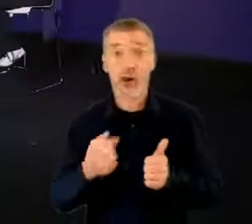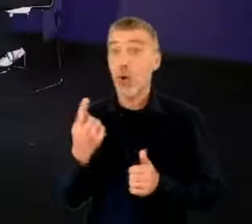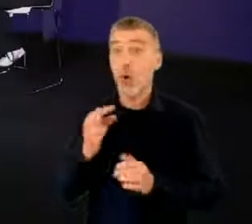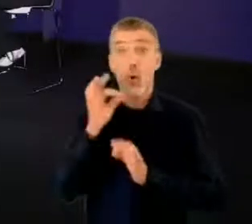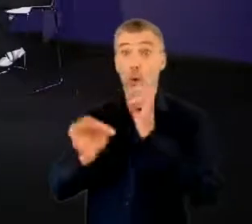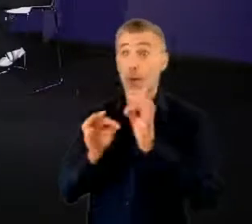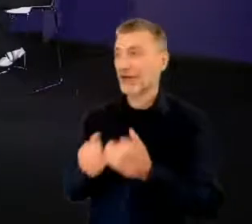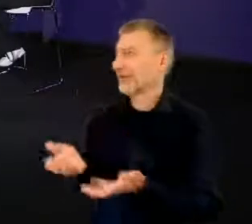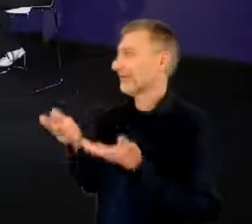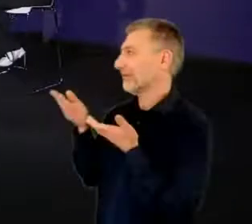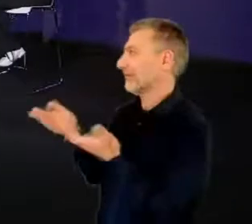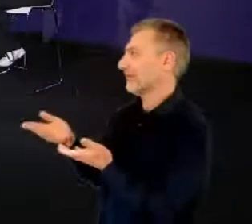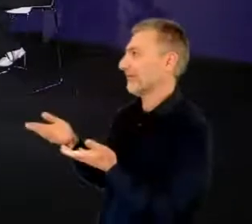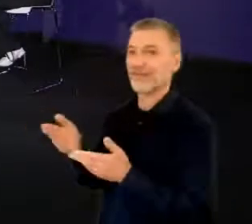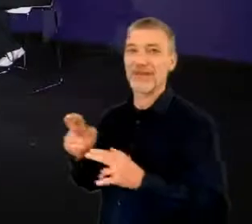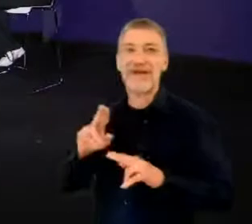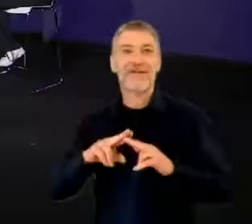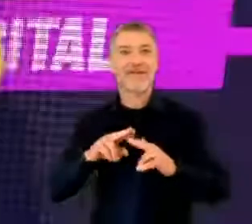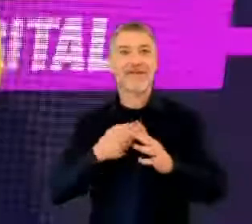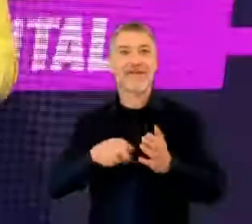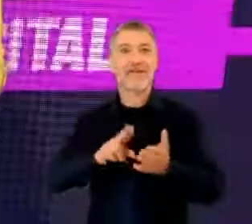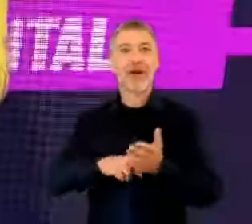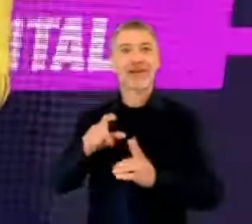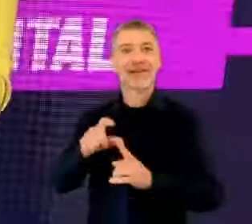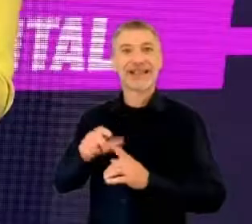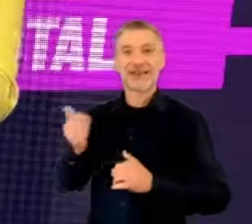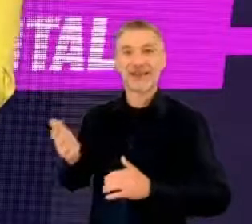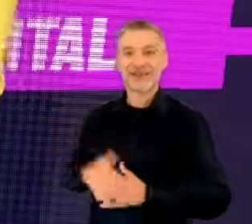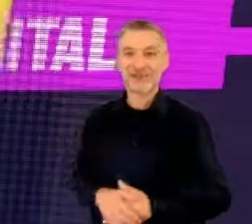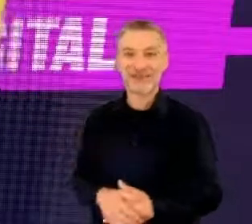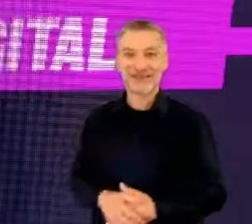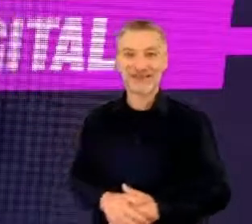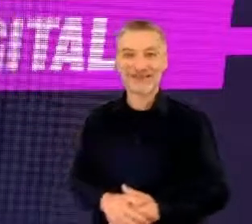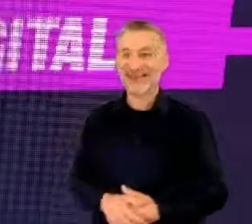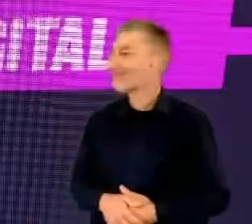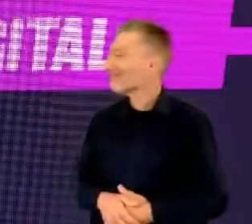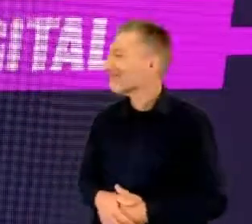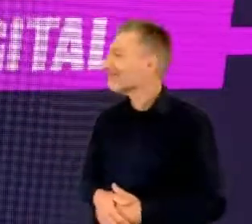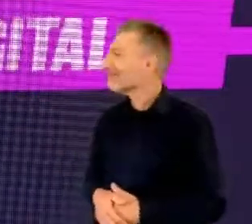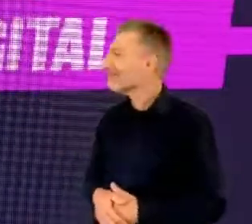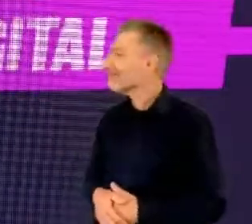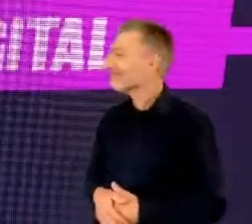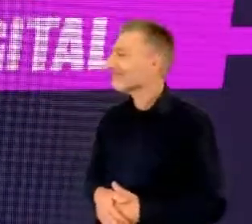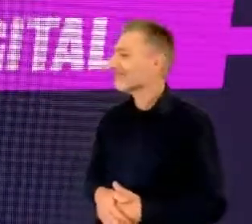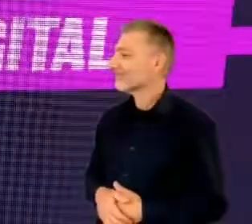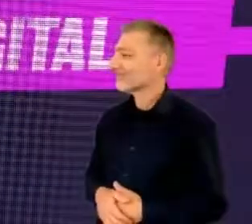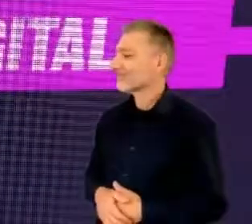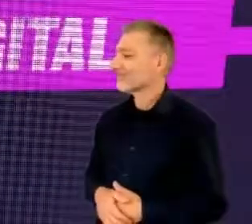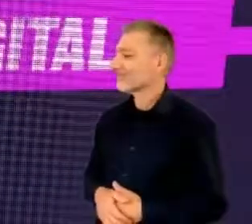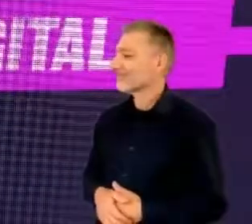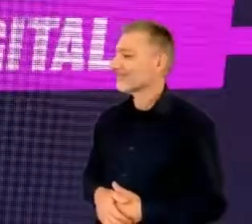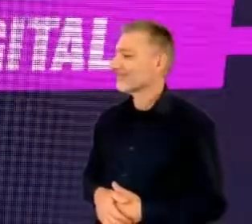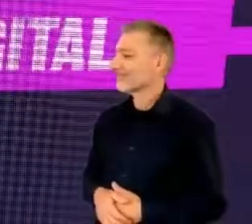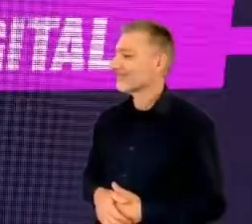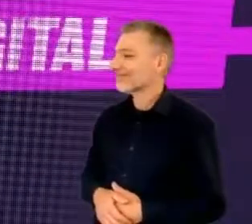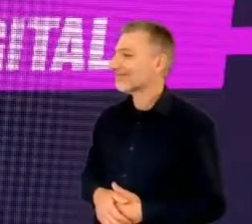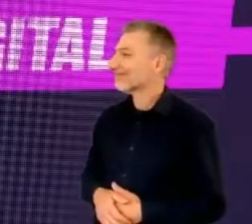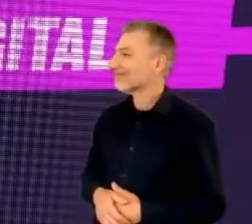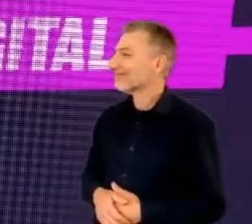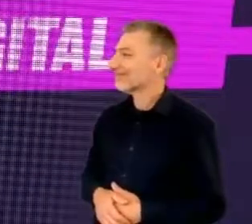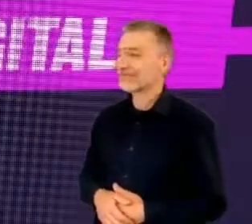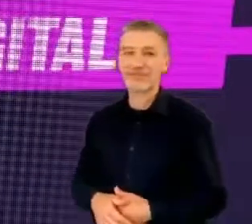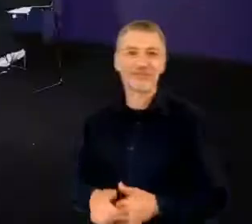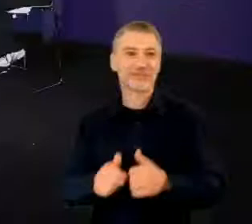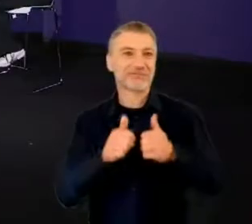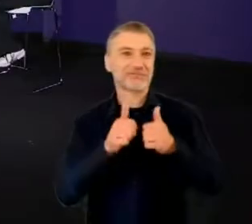Fayon Dixon! Thank you so much, Ade! Great to see you, man. Yeah, good to see you. Oh, it's so good today,